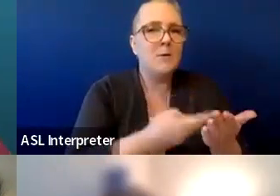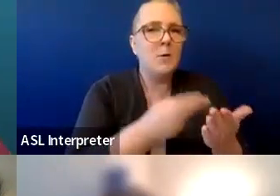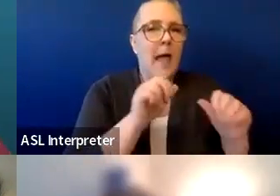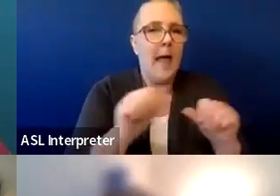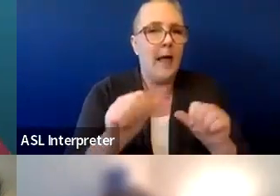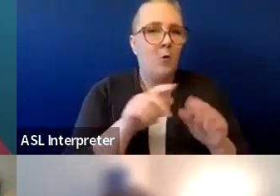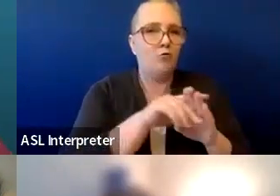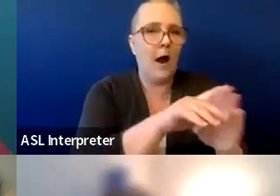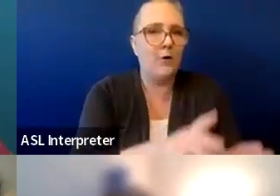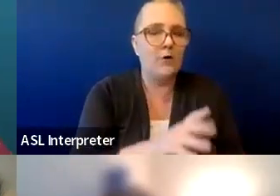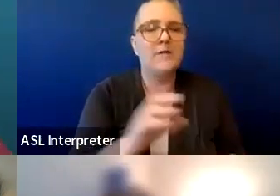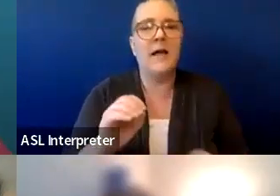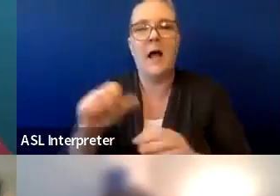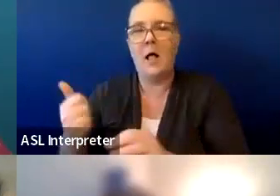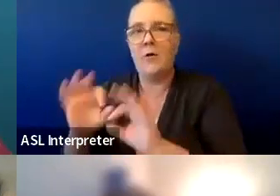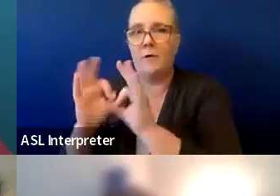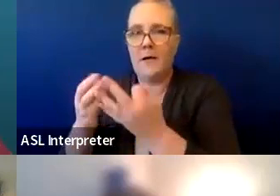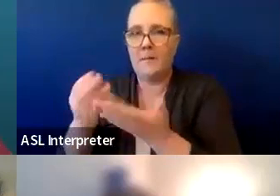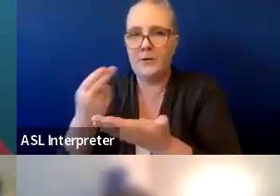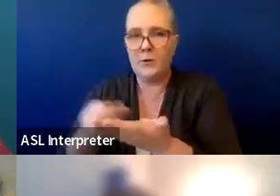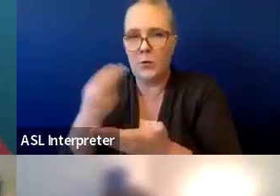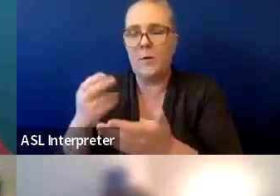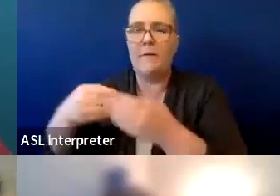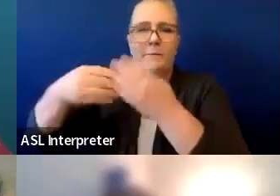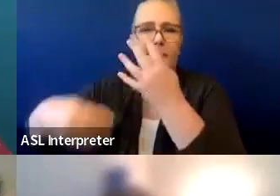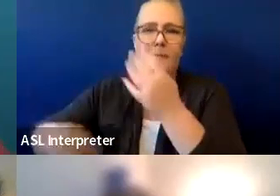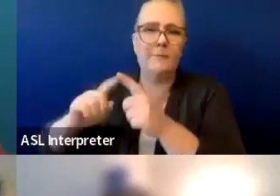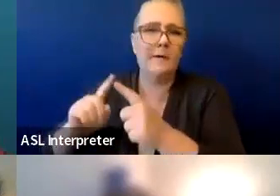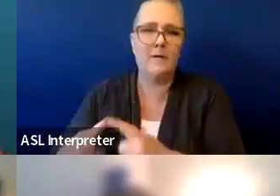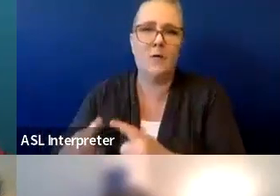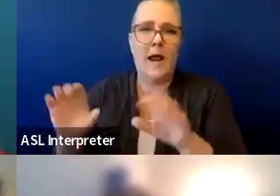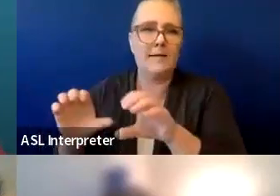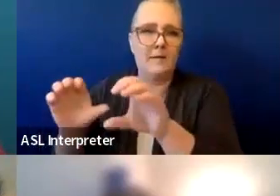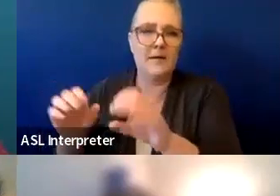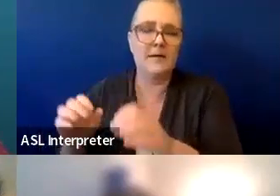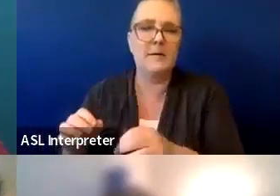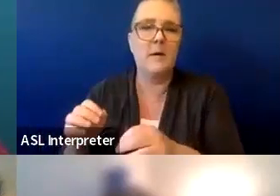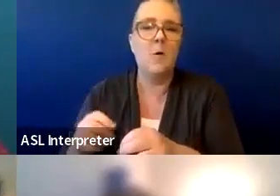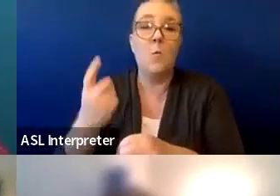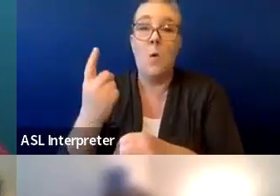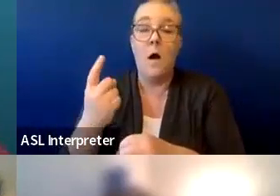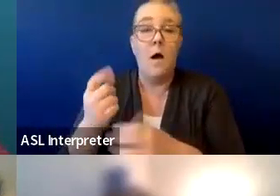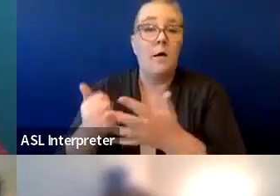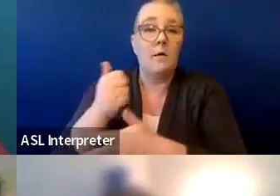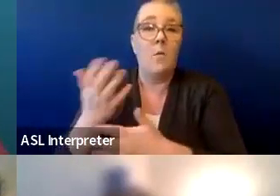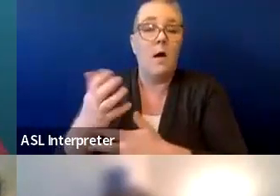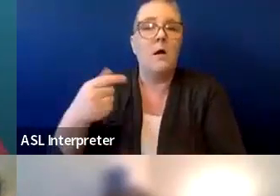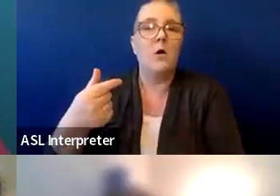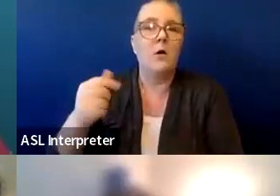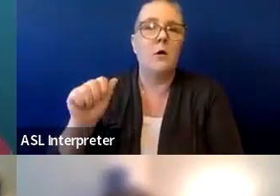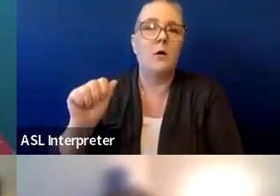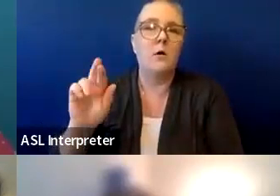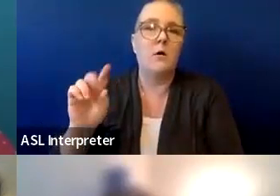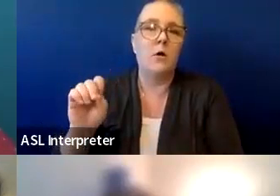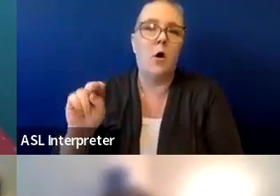a plethora of different activities for the kids to enjoy. But one of the main things is gardening. And I did read